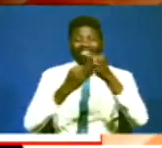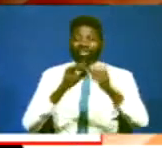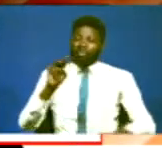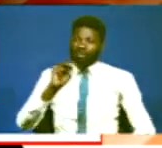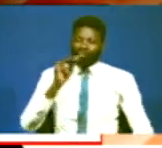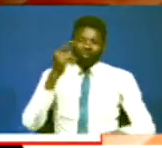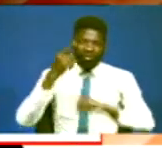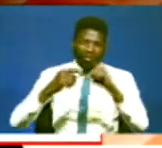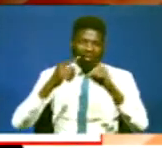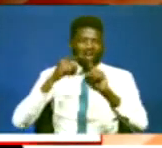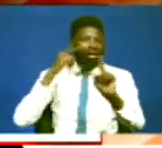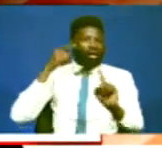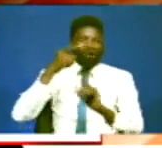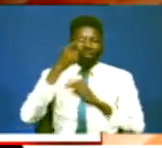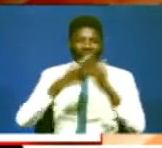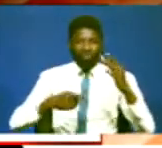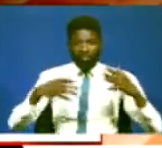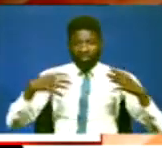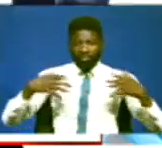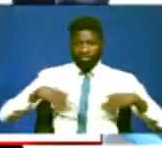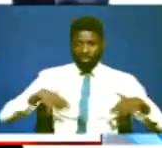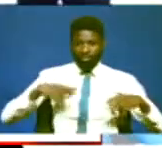that the victims remain in school.